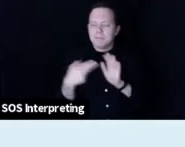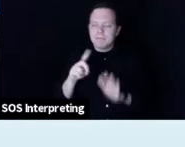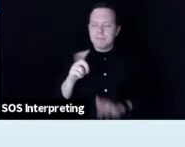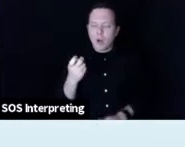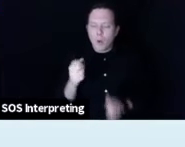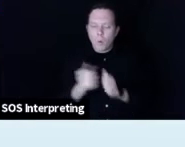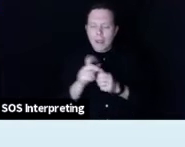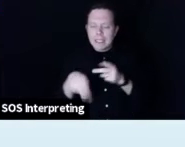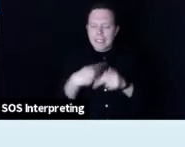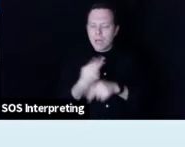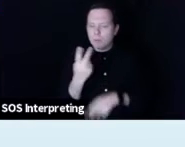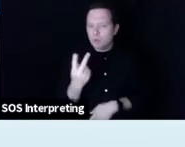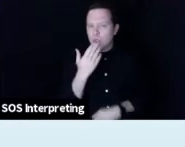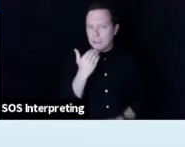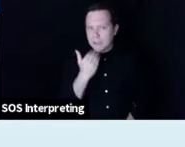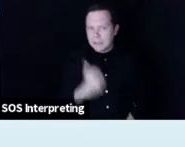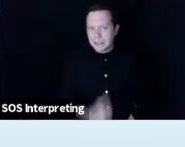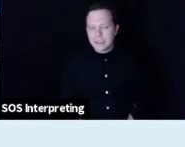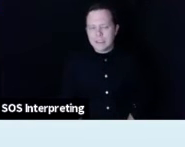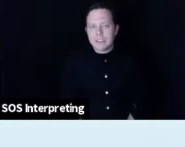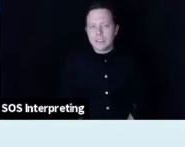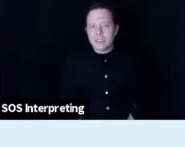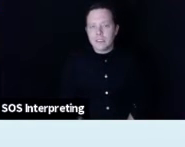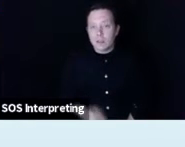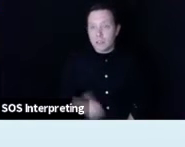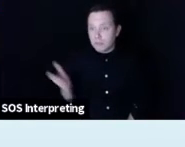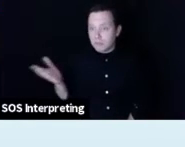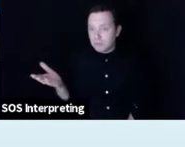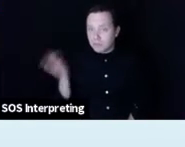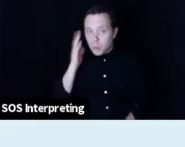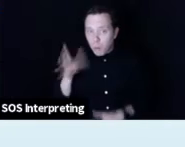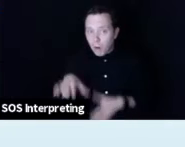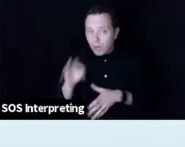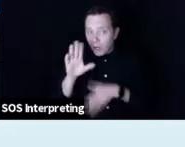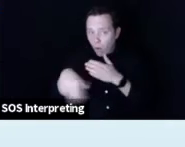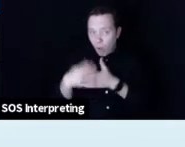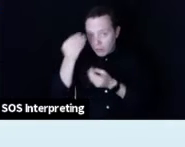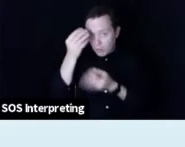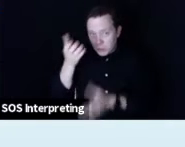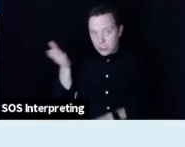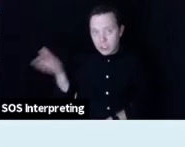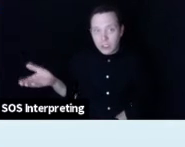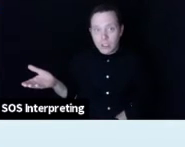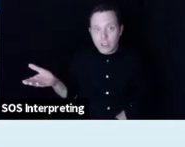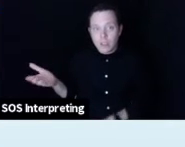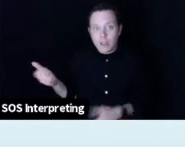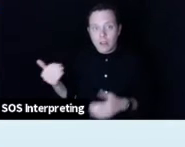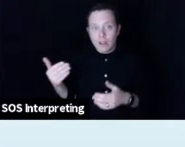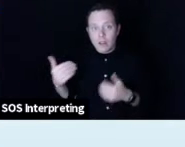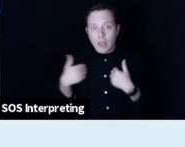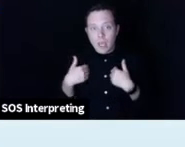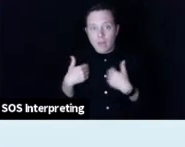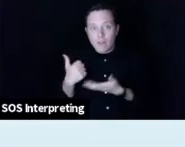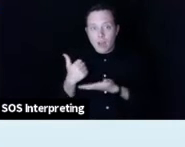diabetes. On this page, you're going to find all of this information. There's a very helpful